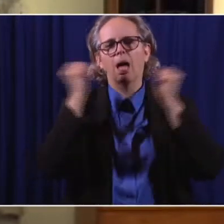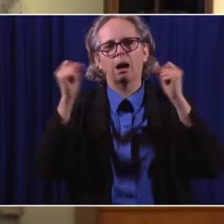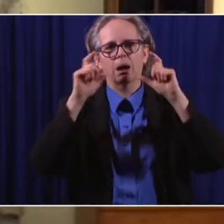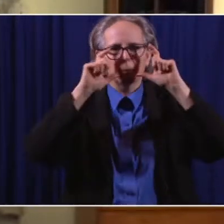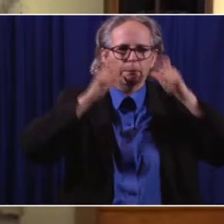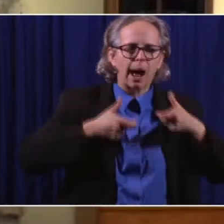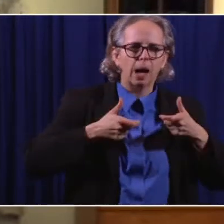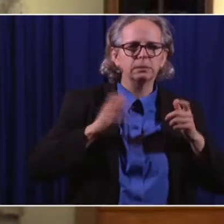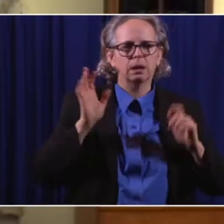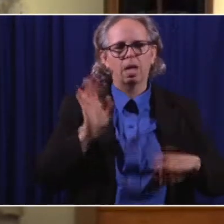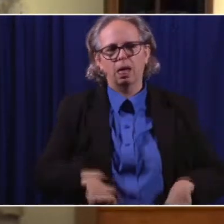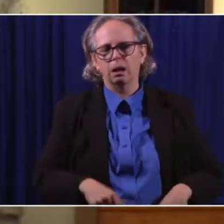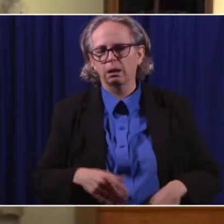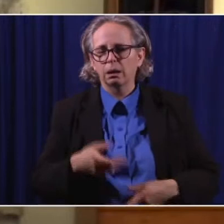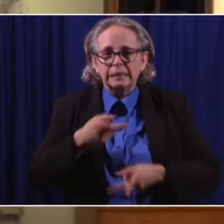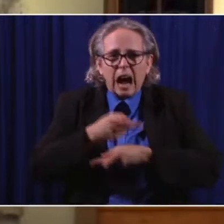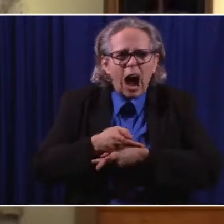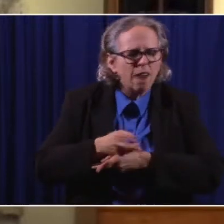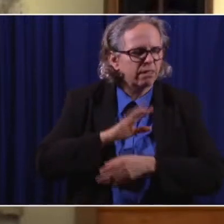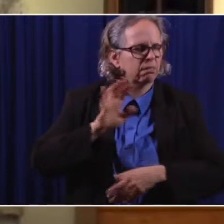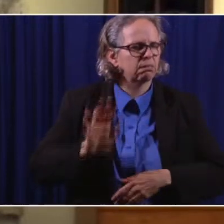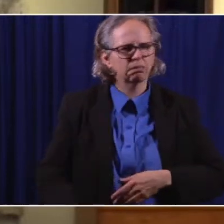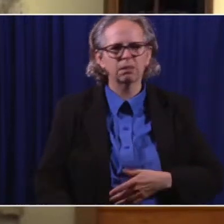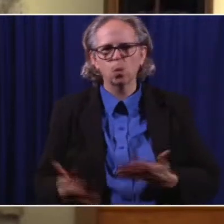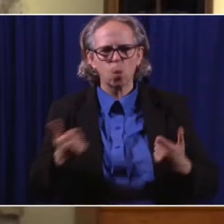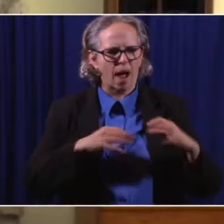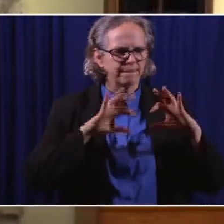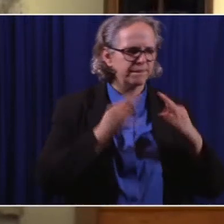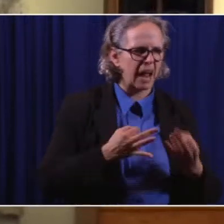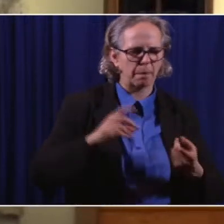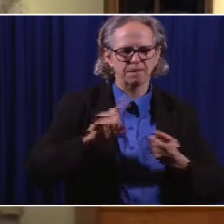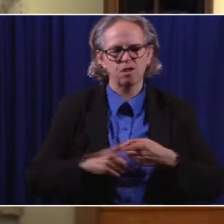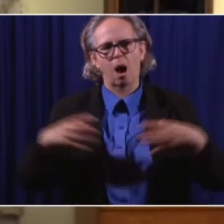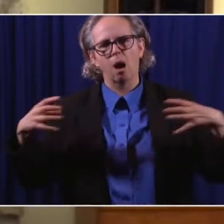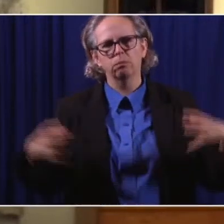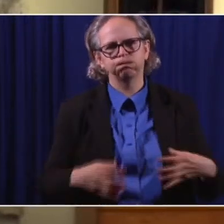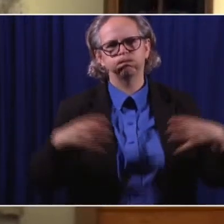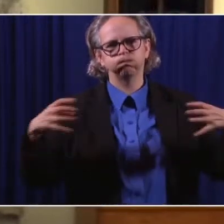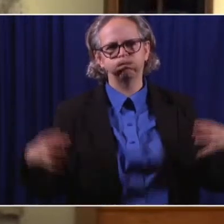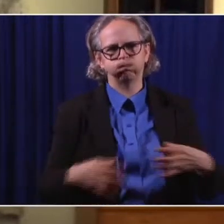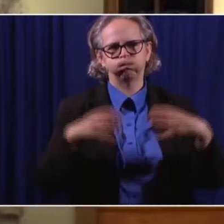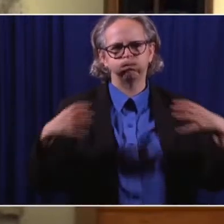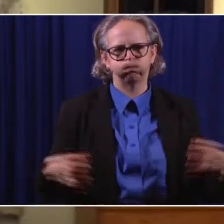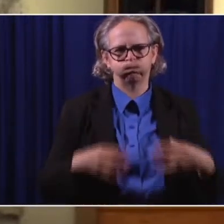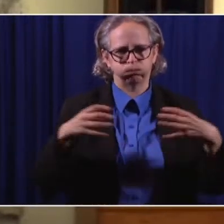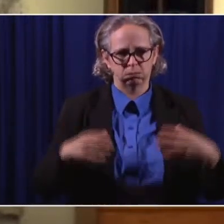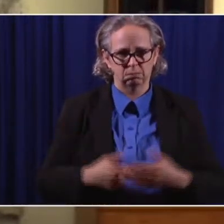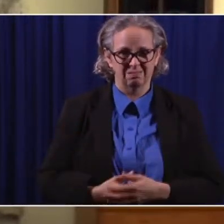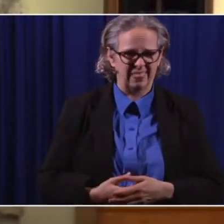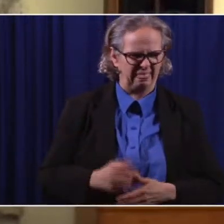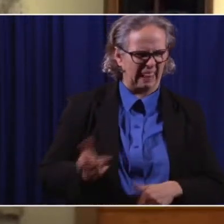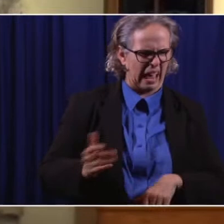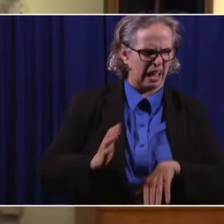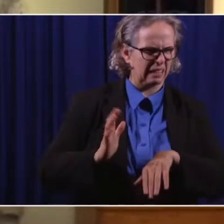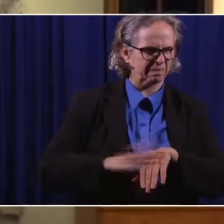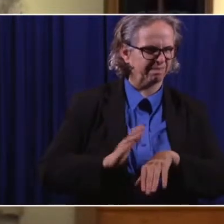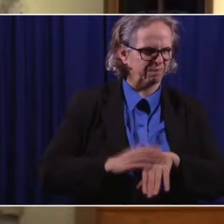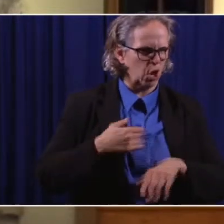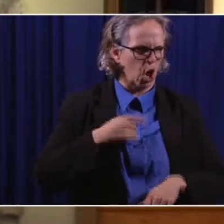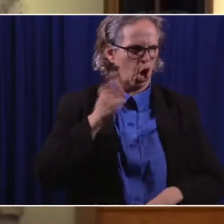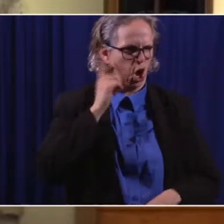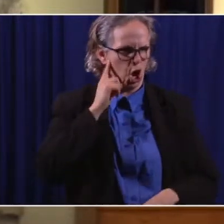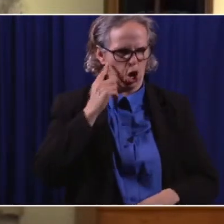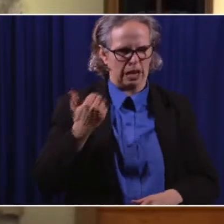want to see friends and family. Let me share a quick example of what we learned about from the local health department